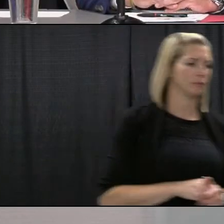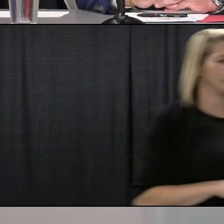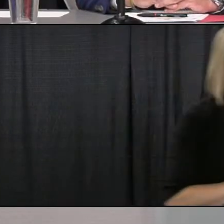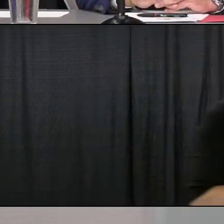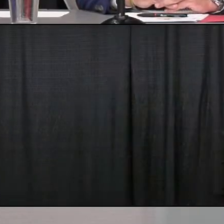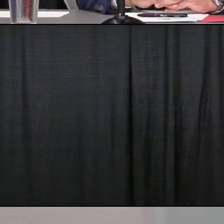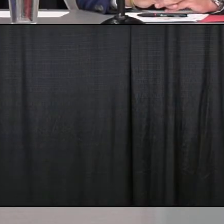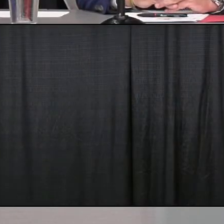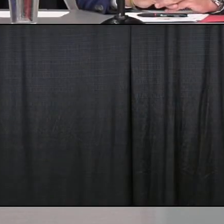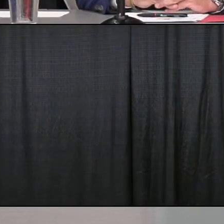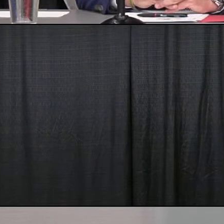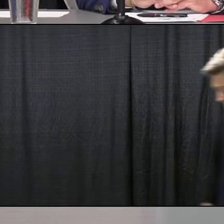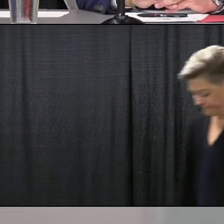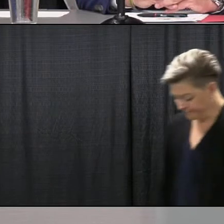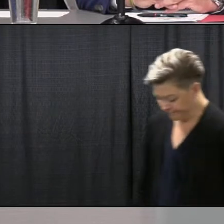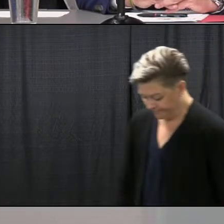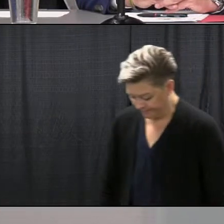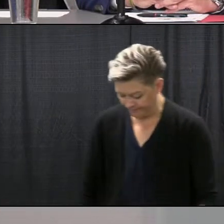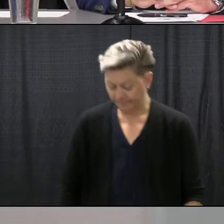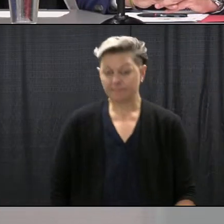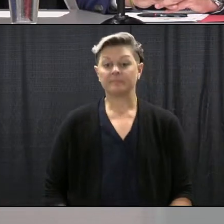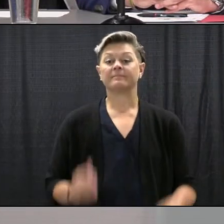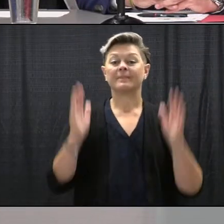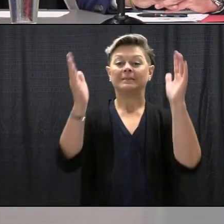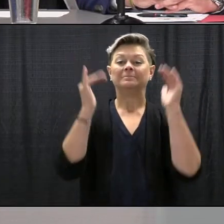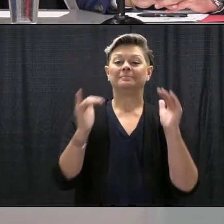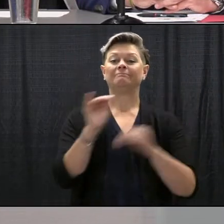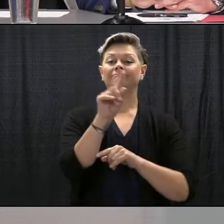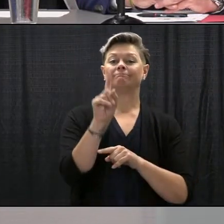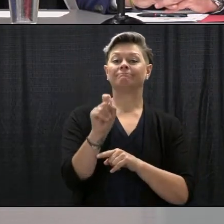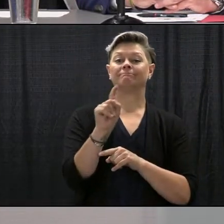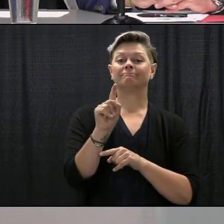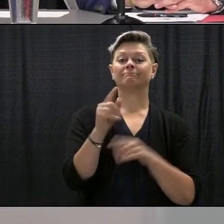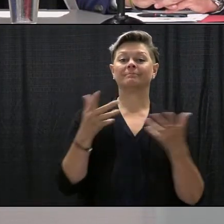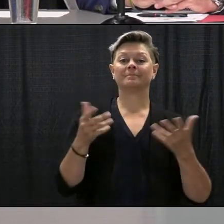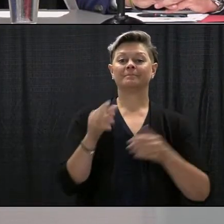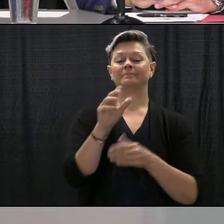Our next questions are from Peter Jackson with The Telegram. Please go ahead.